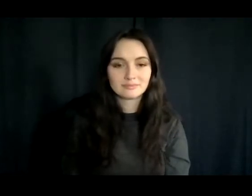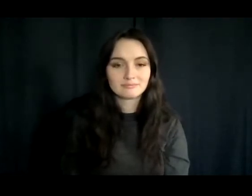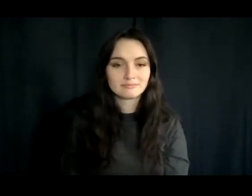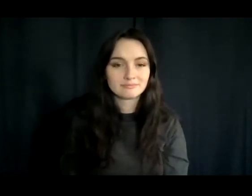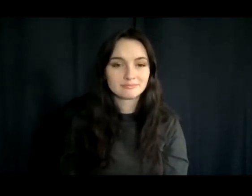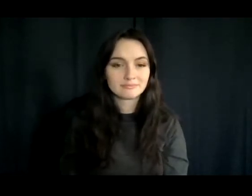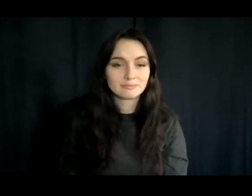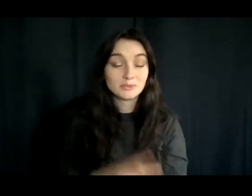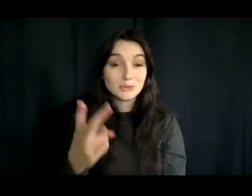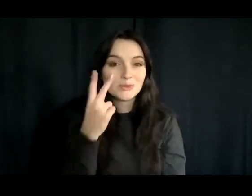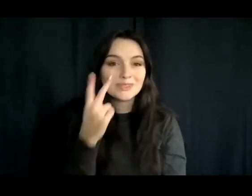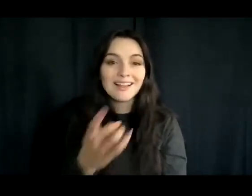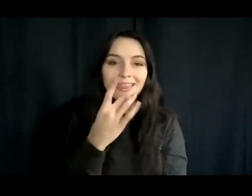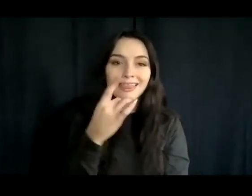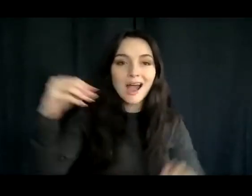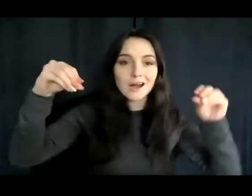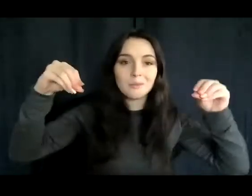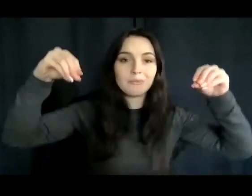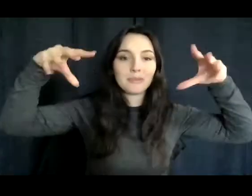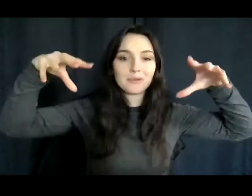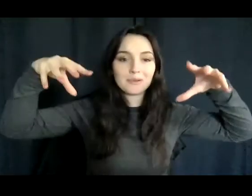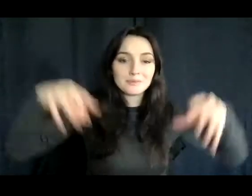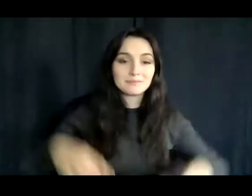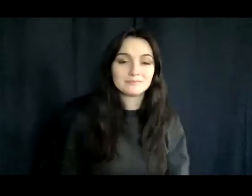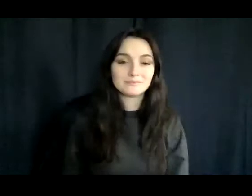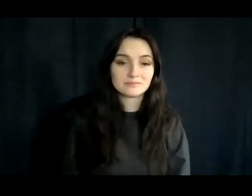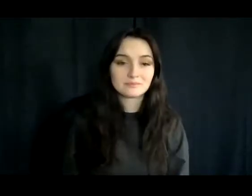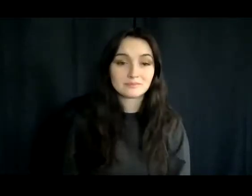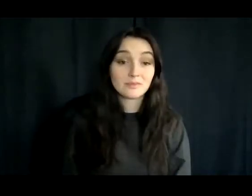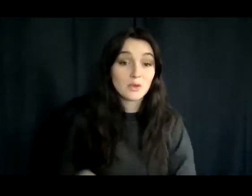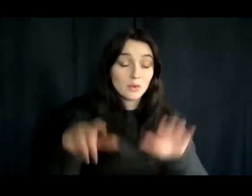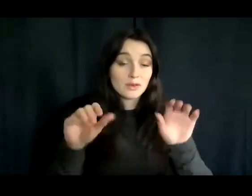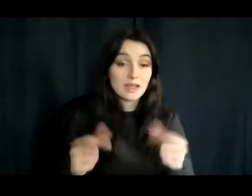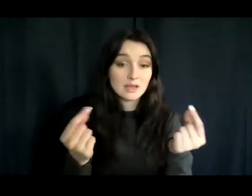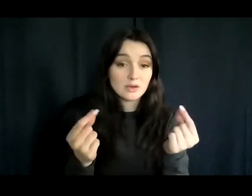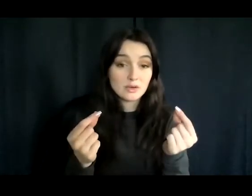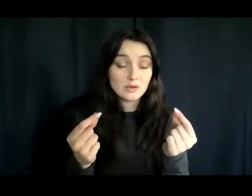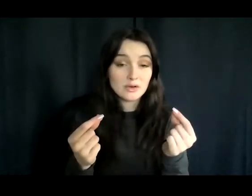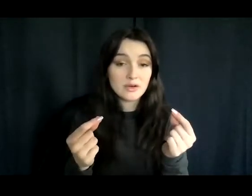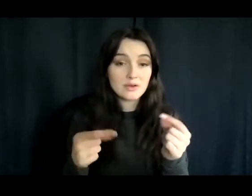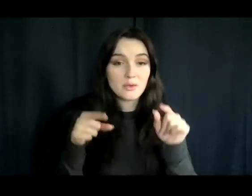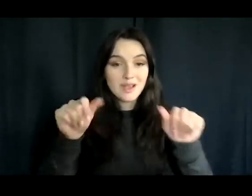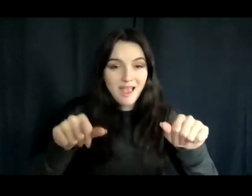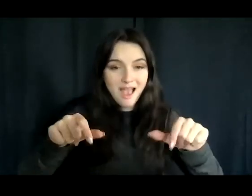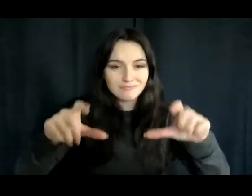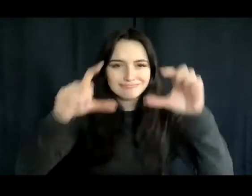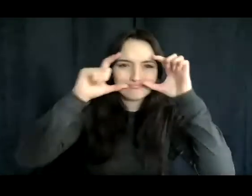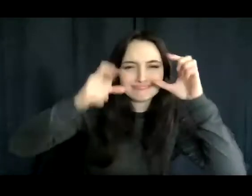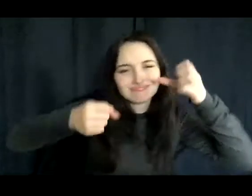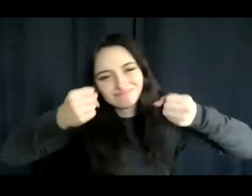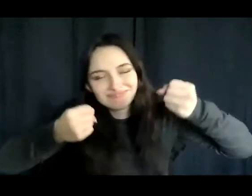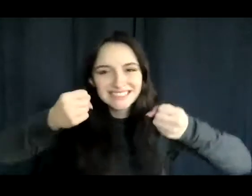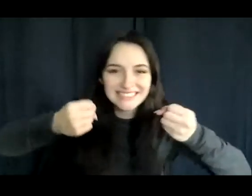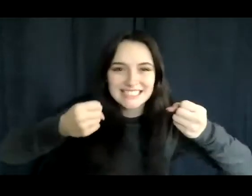some of the lights that come on. You can, I think this is where you steer the spaceship. Oh my God.